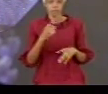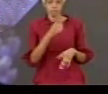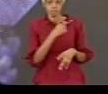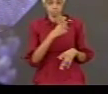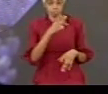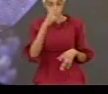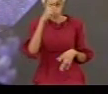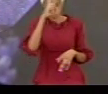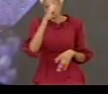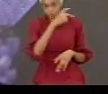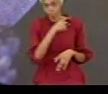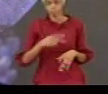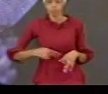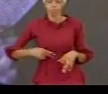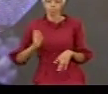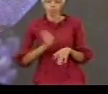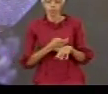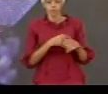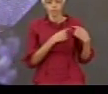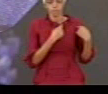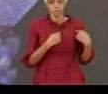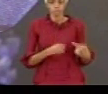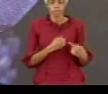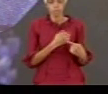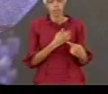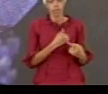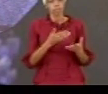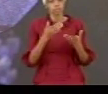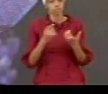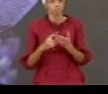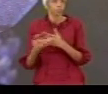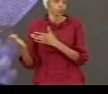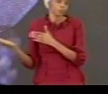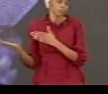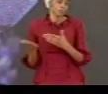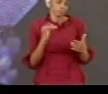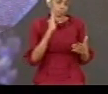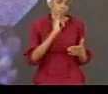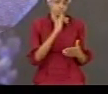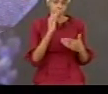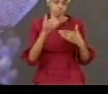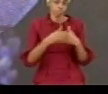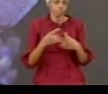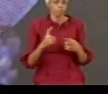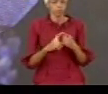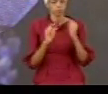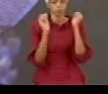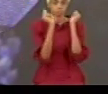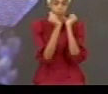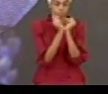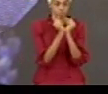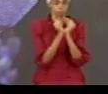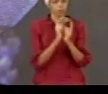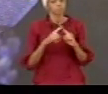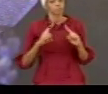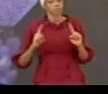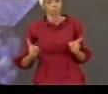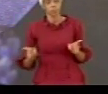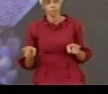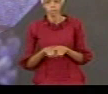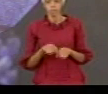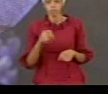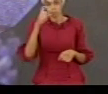and determined to bring Israel back into servitude. However, as Pharaoh drew